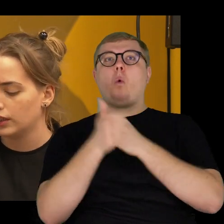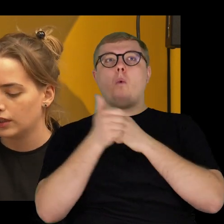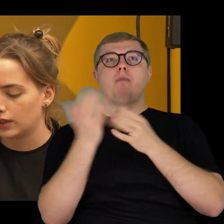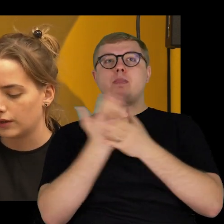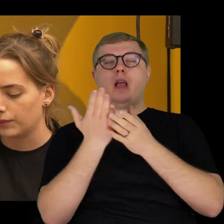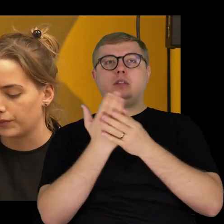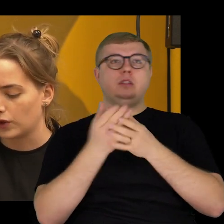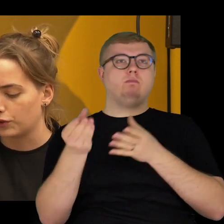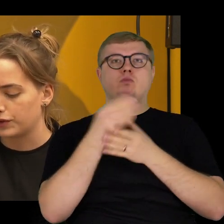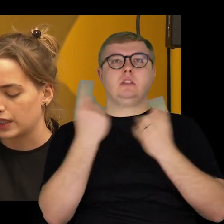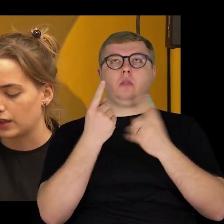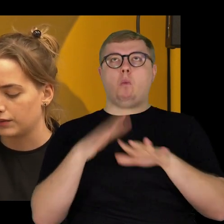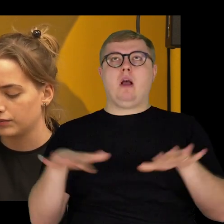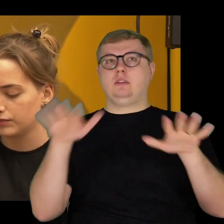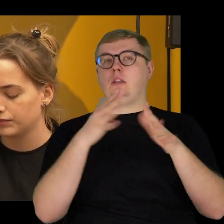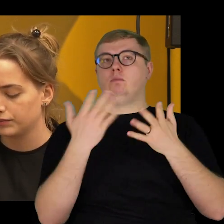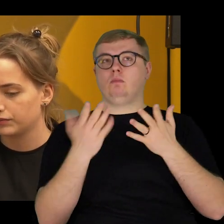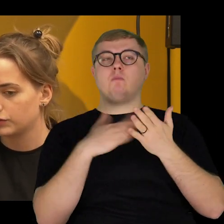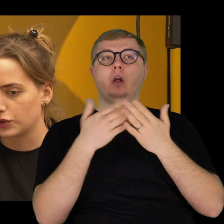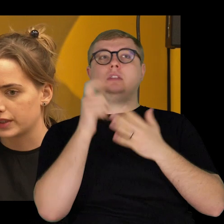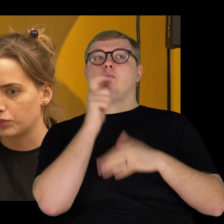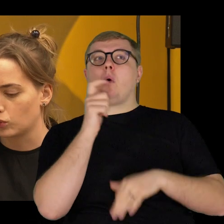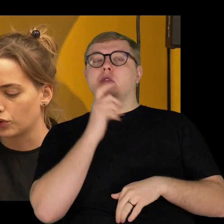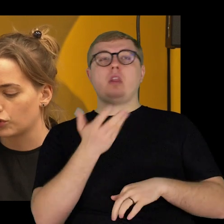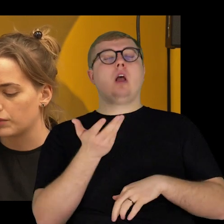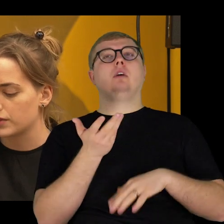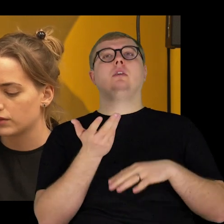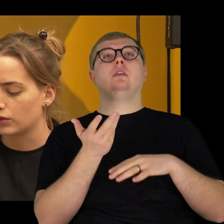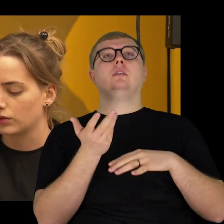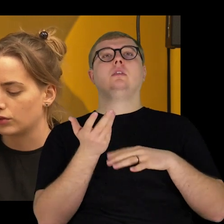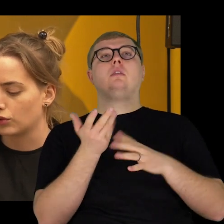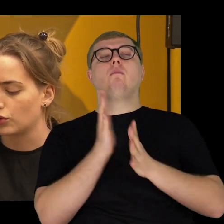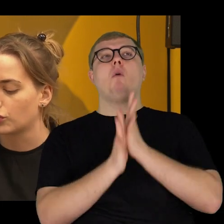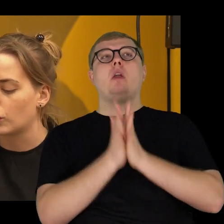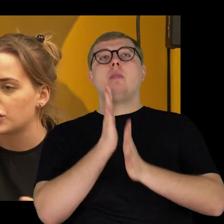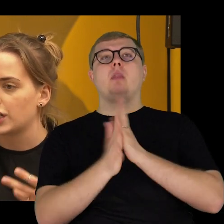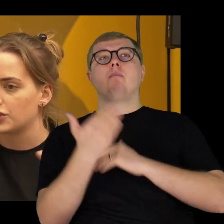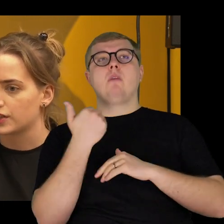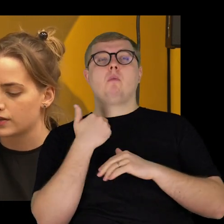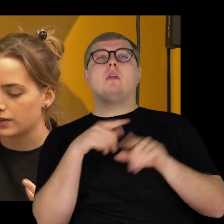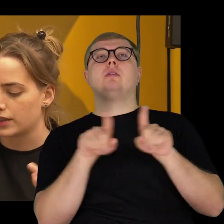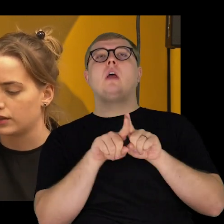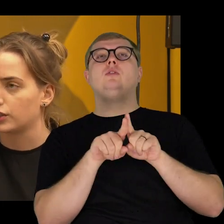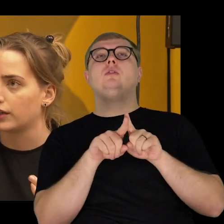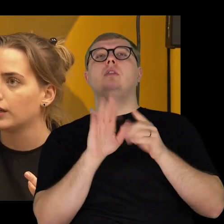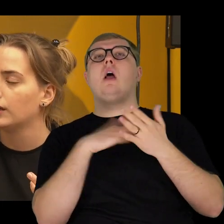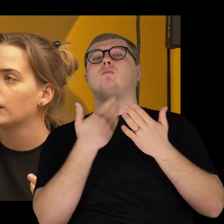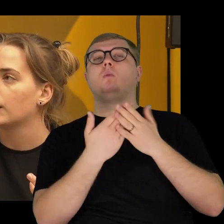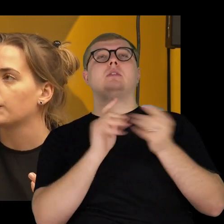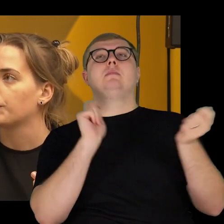example, of the, for example, war crimes or ongoing changes in